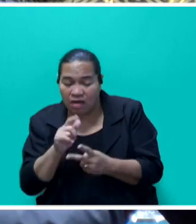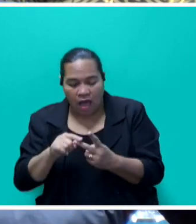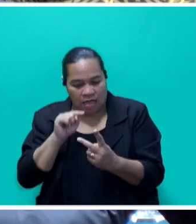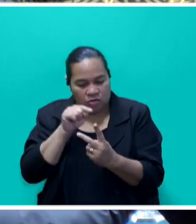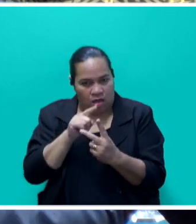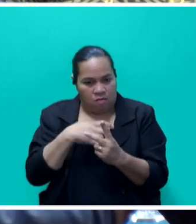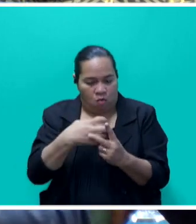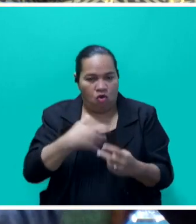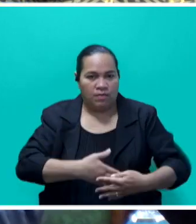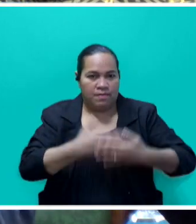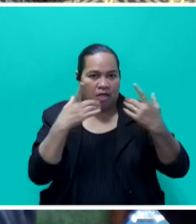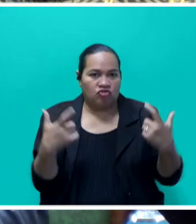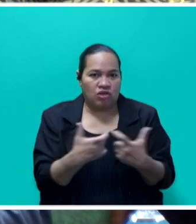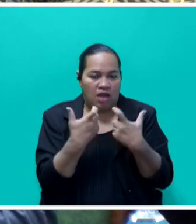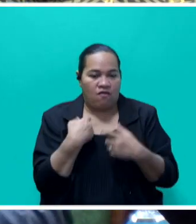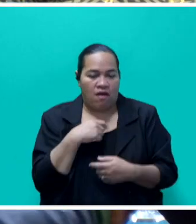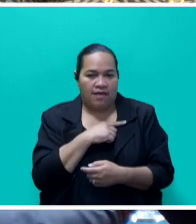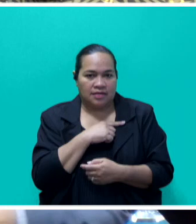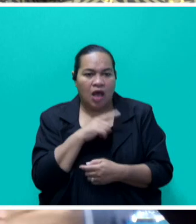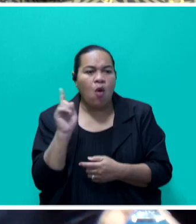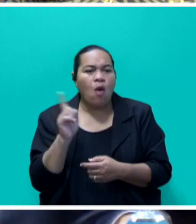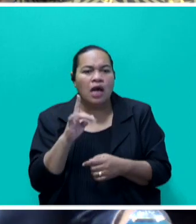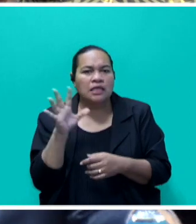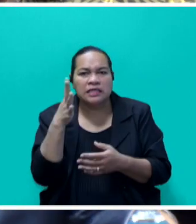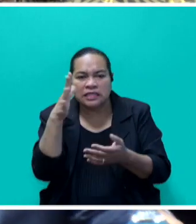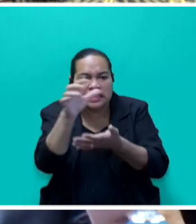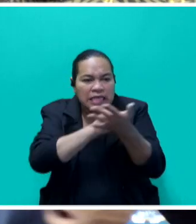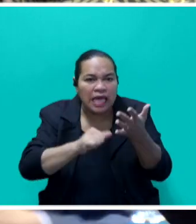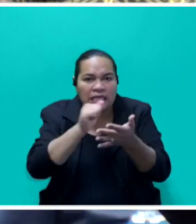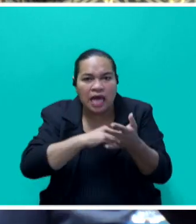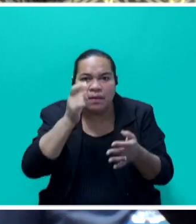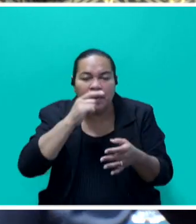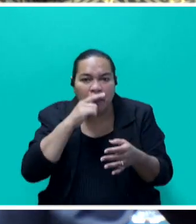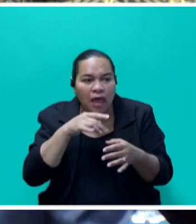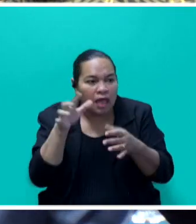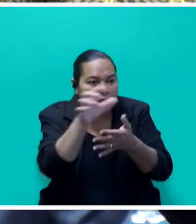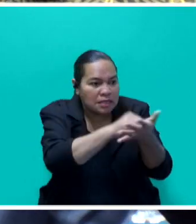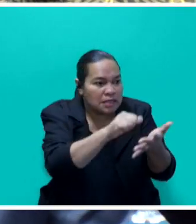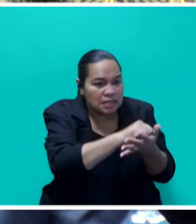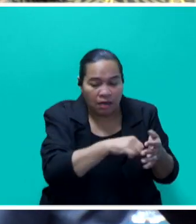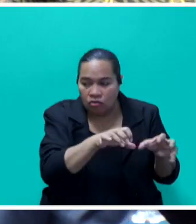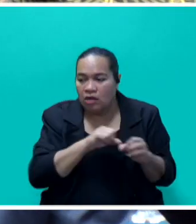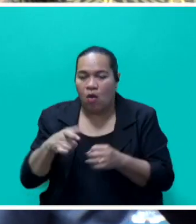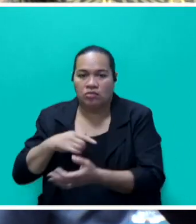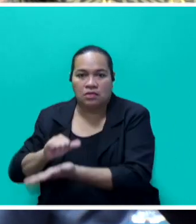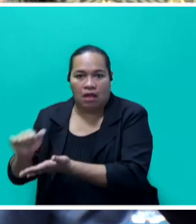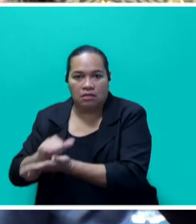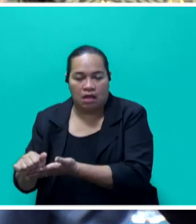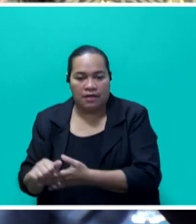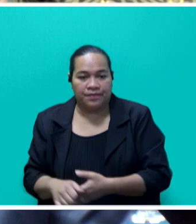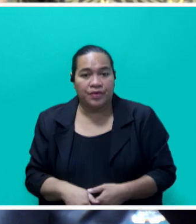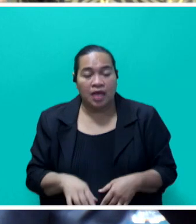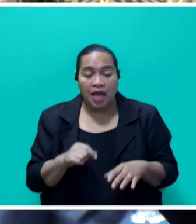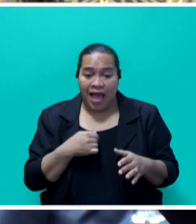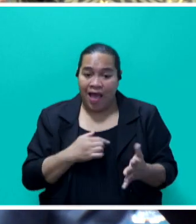the bigger challenge for us, the smuggling of migrants protocol. So on this, I am pleased to